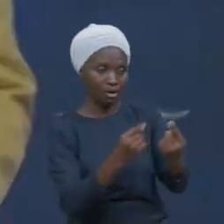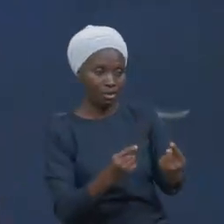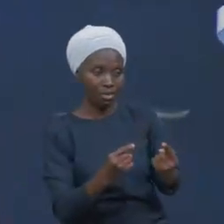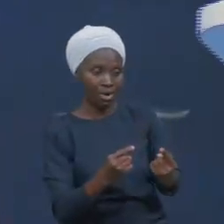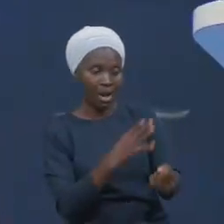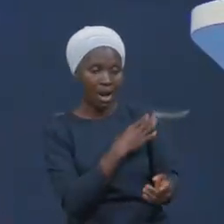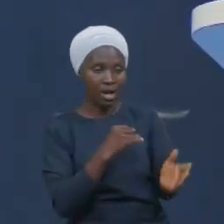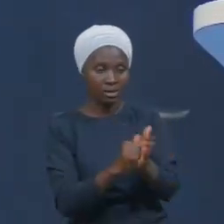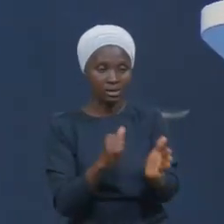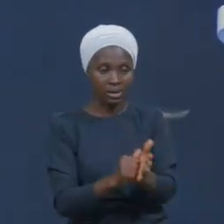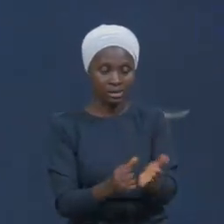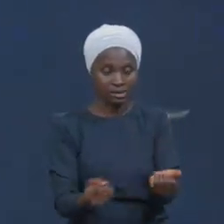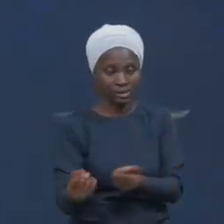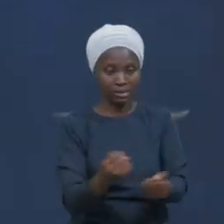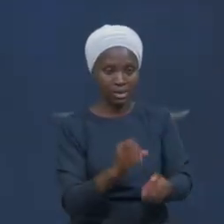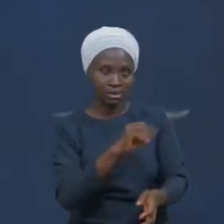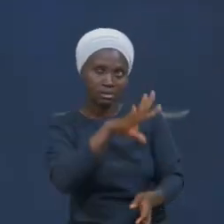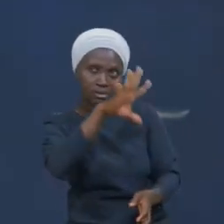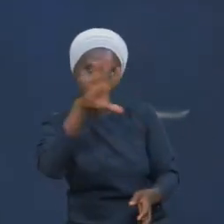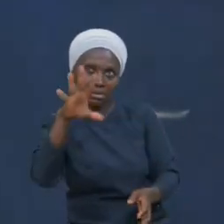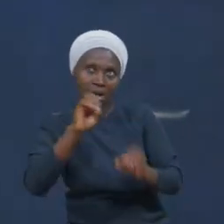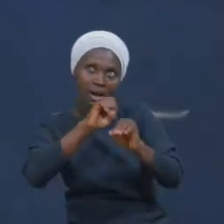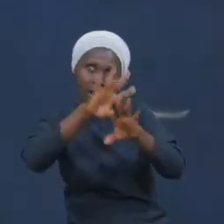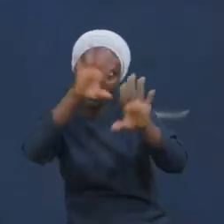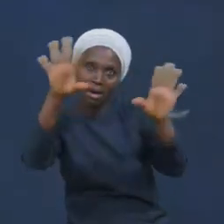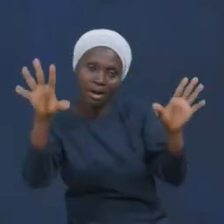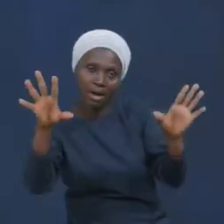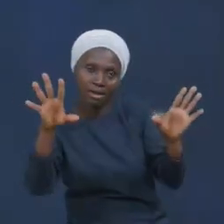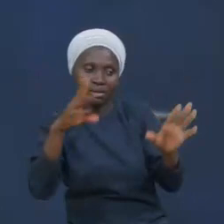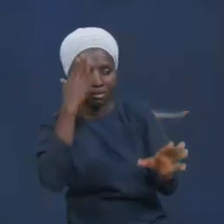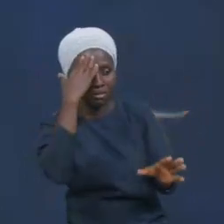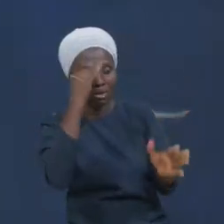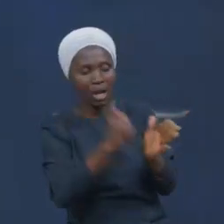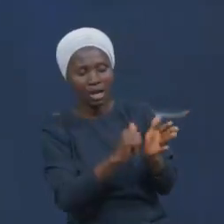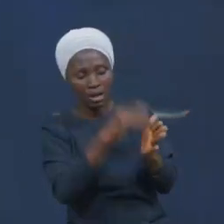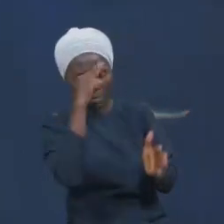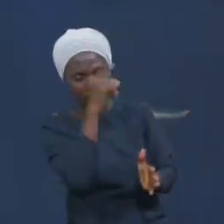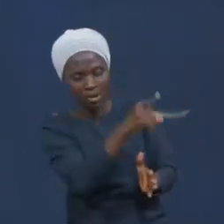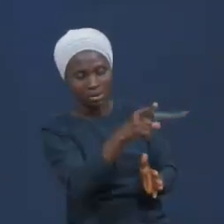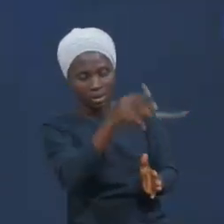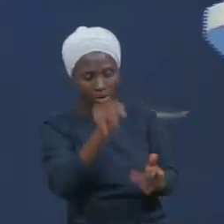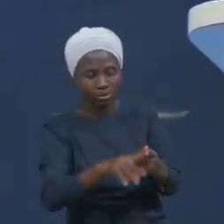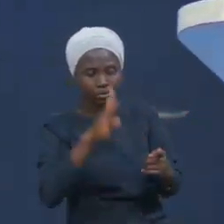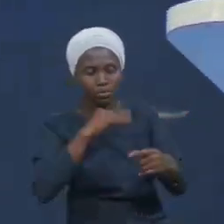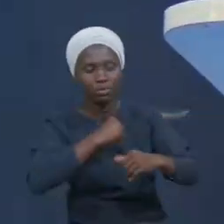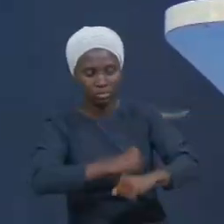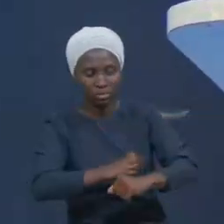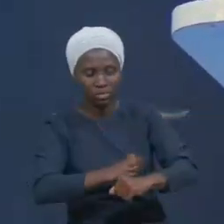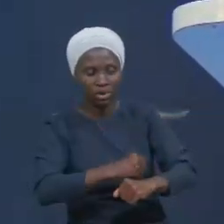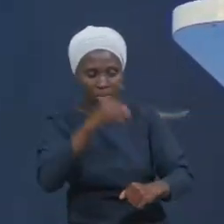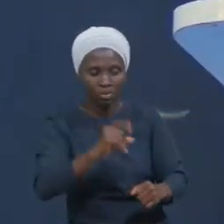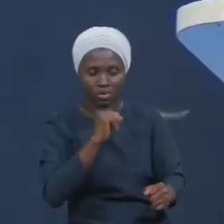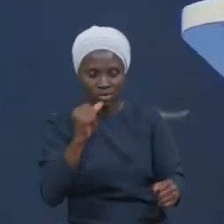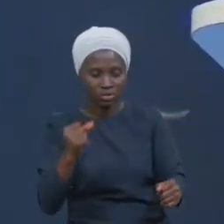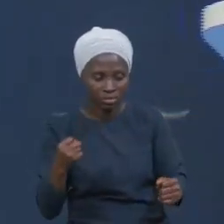dress, or they'll say, that man is to be protected. We must not hit him, and they will